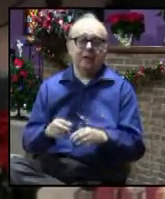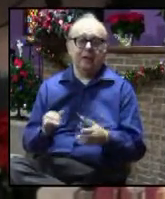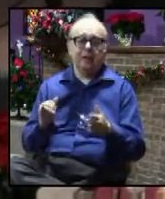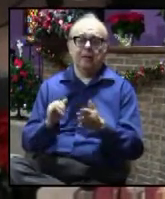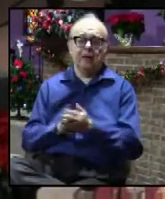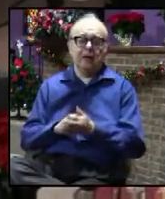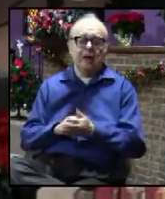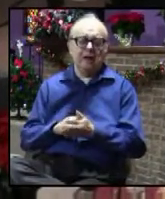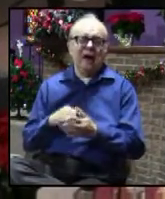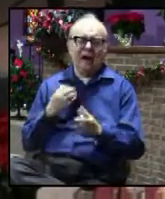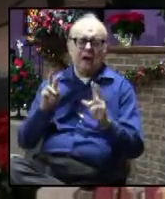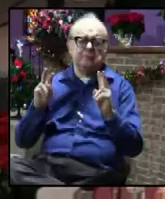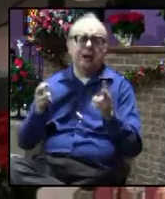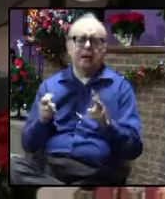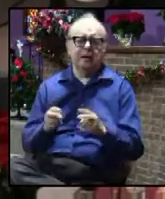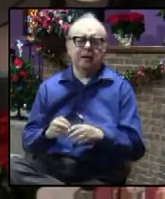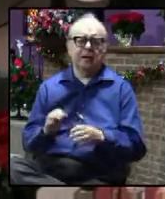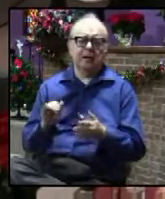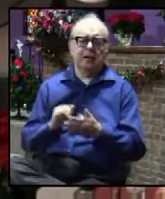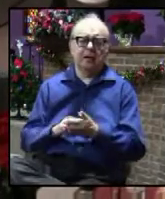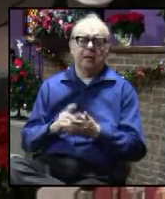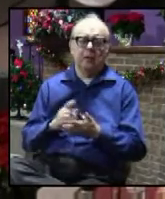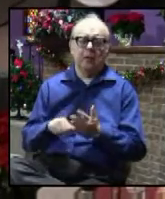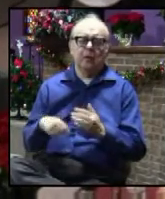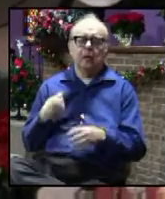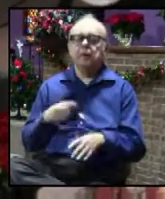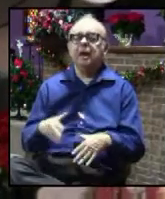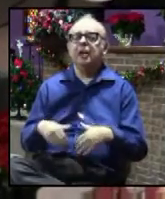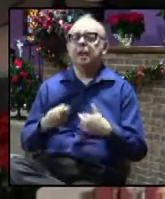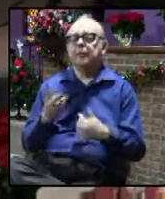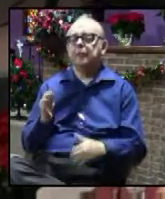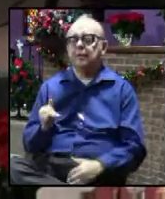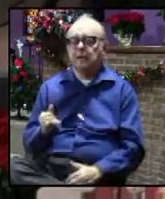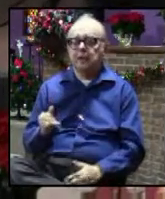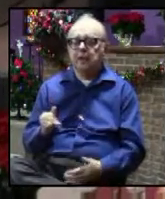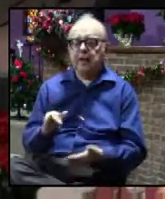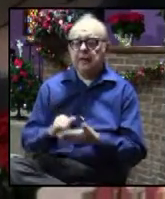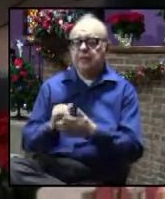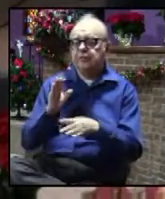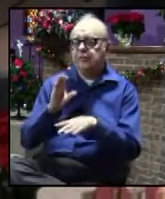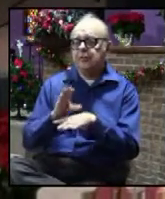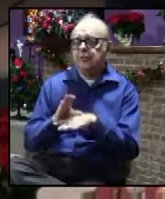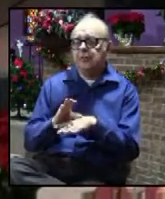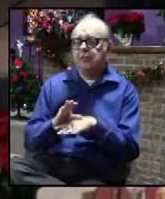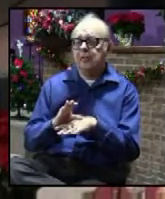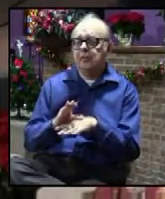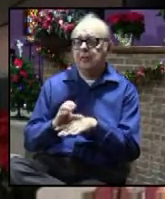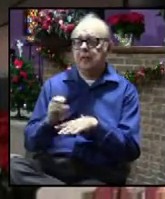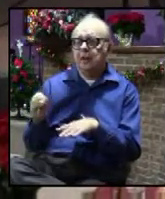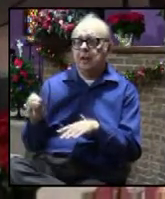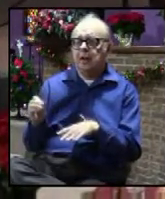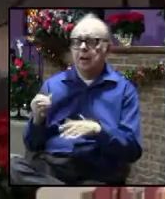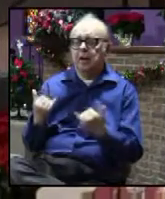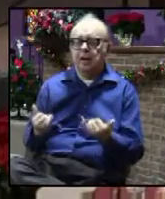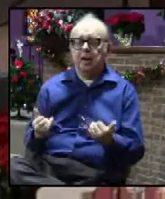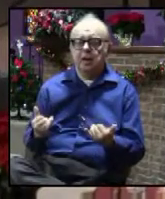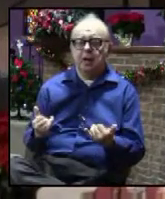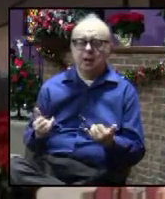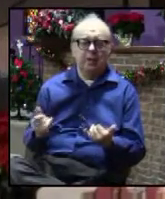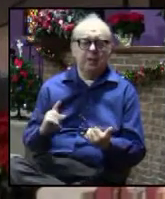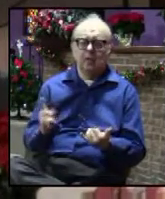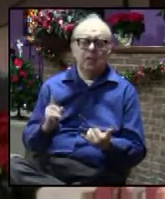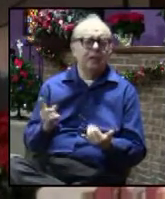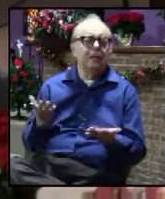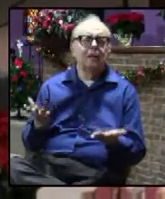is our motto. This is what we live by at this church. And so now I've got to figure out where in